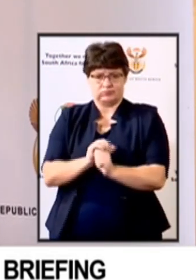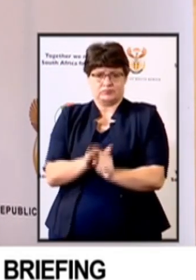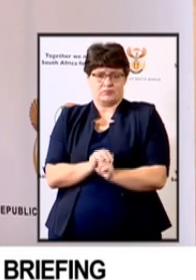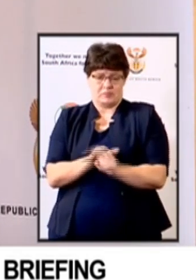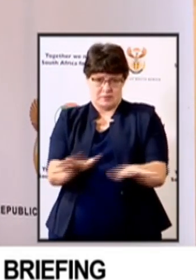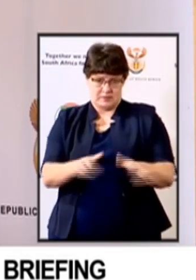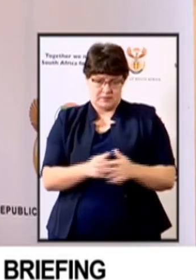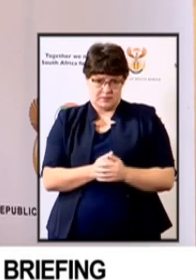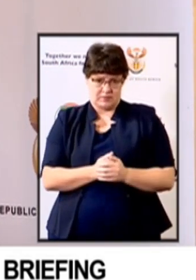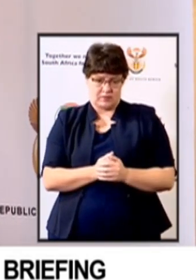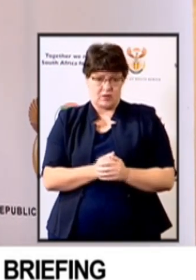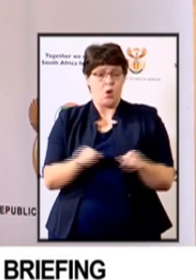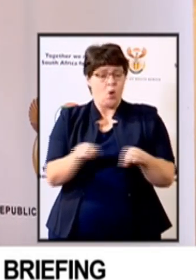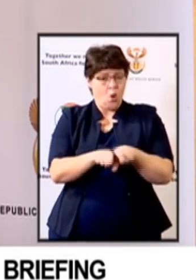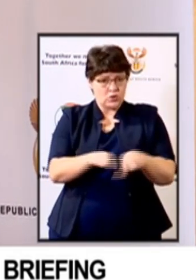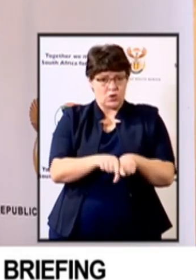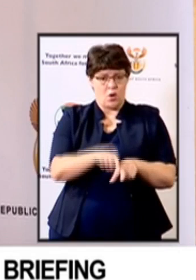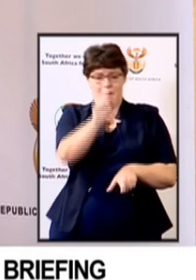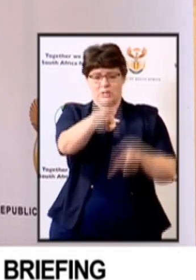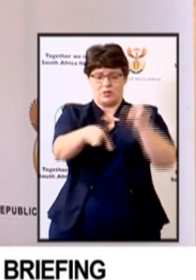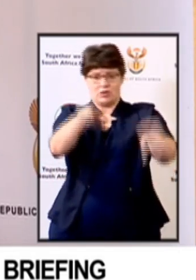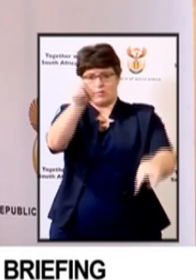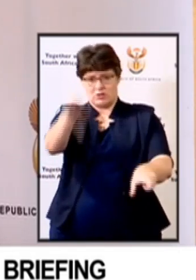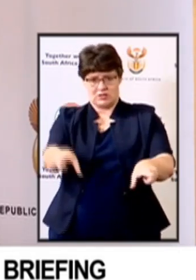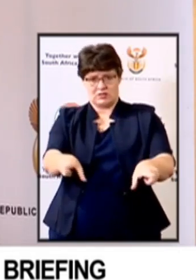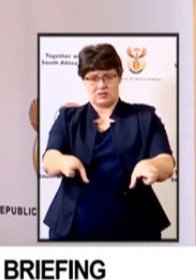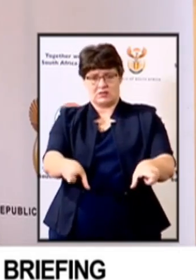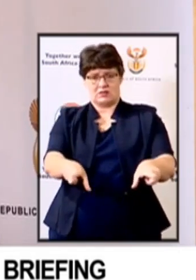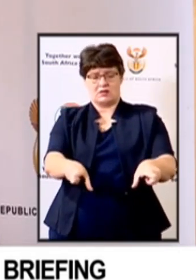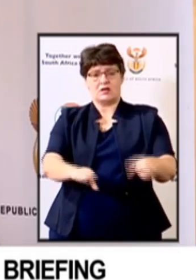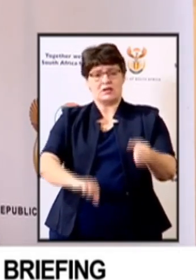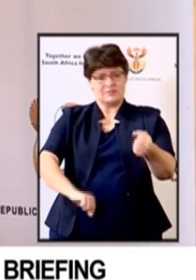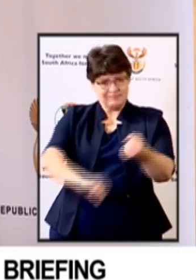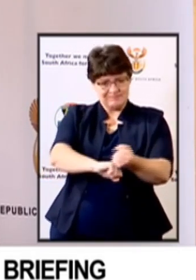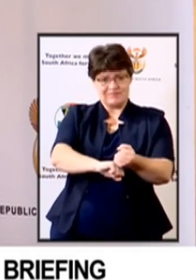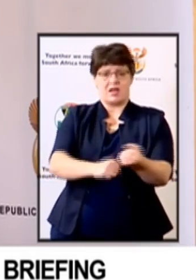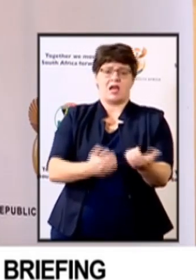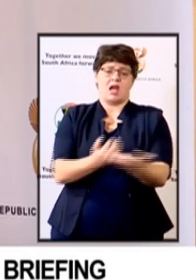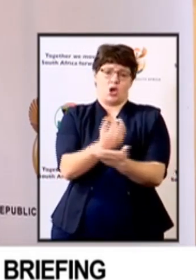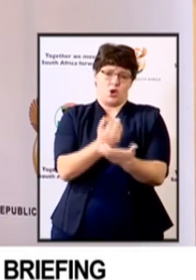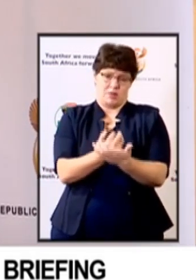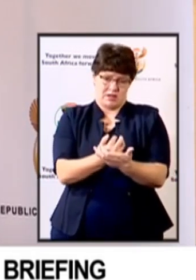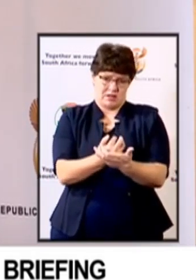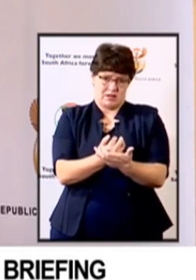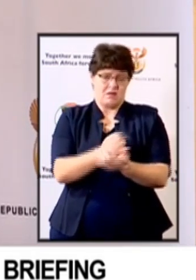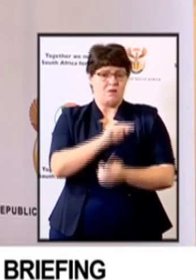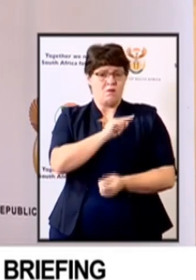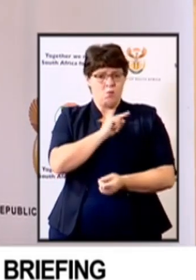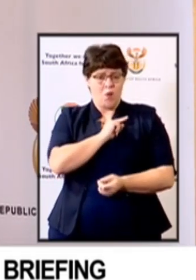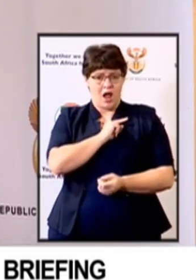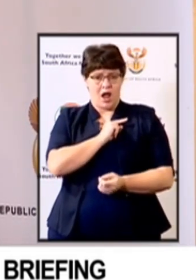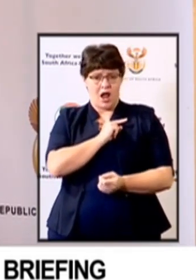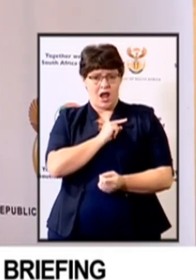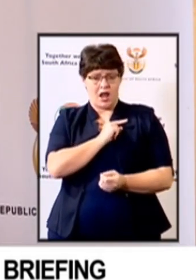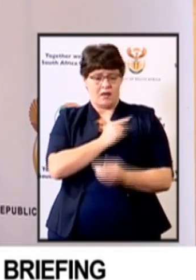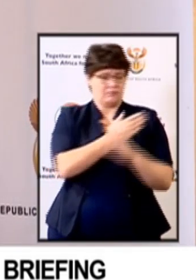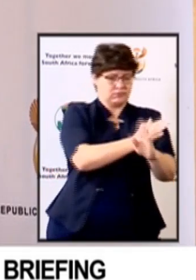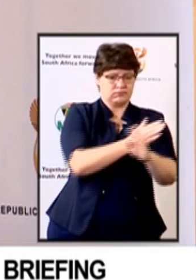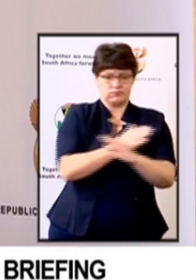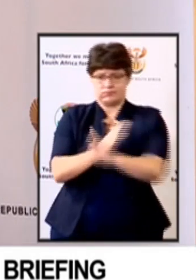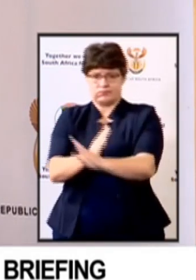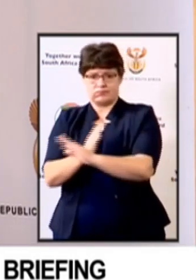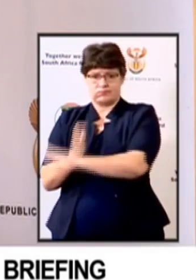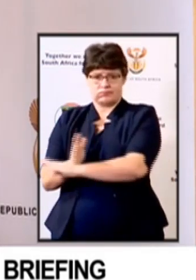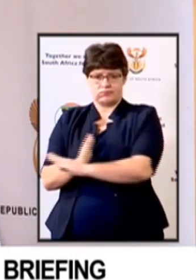harsh effects on the people, whilst also supporting the economy during a time when restricted movement was necessary.